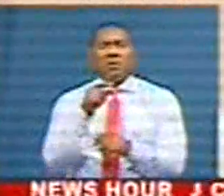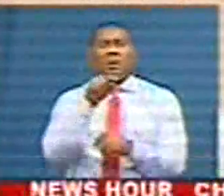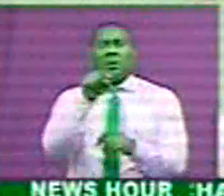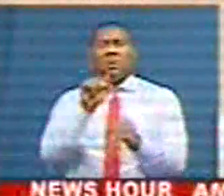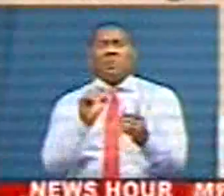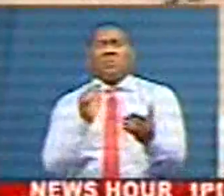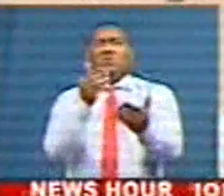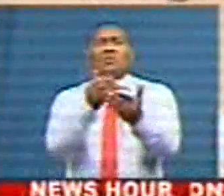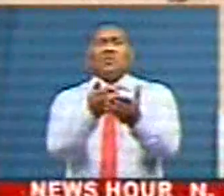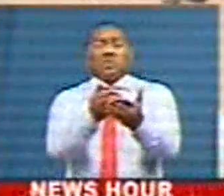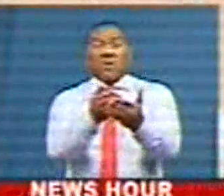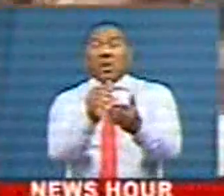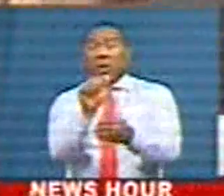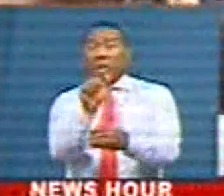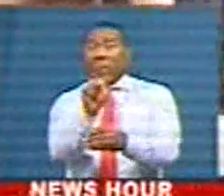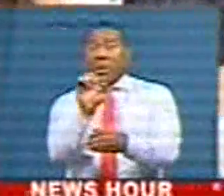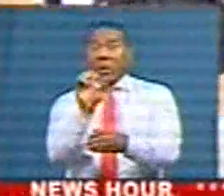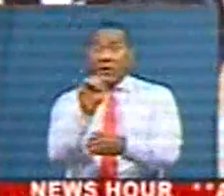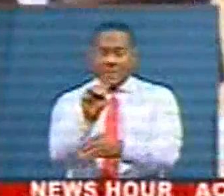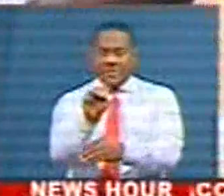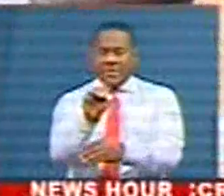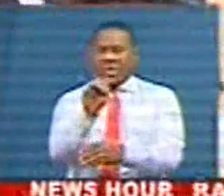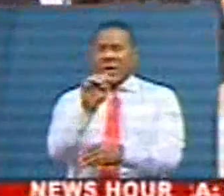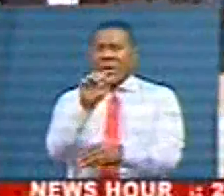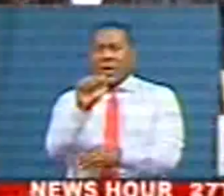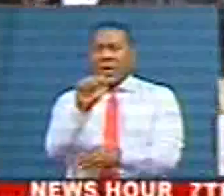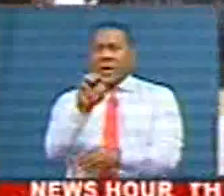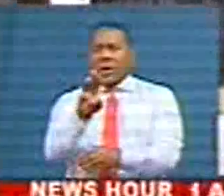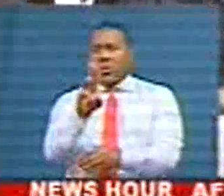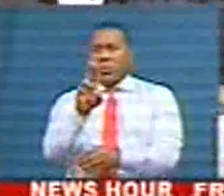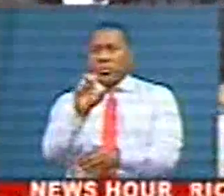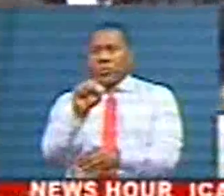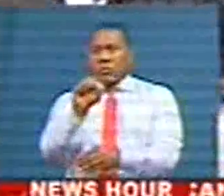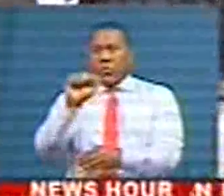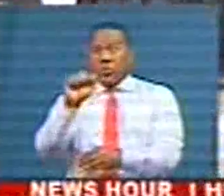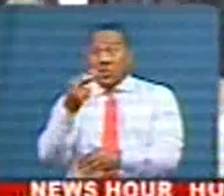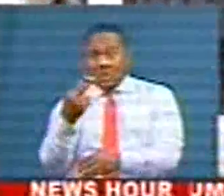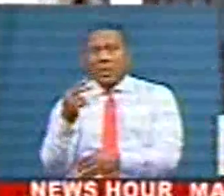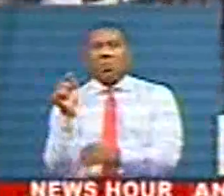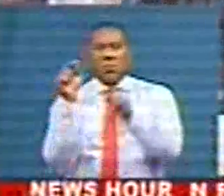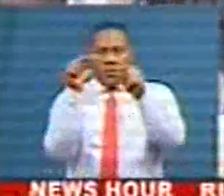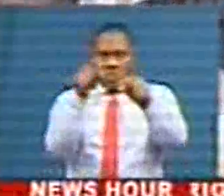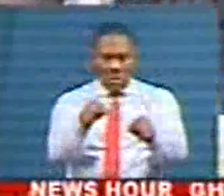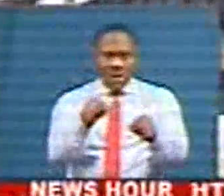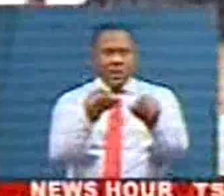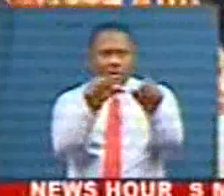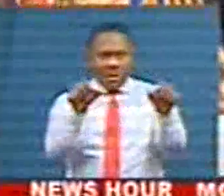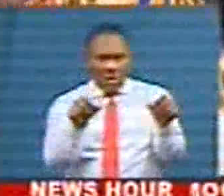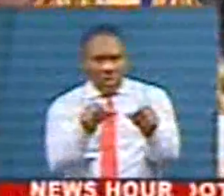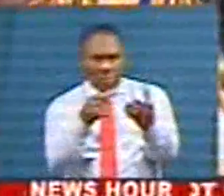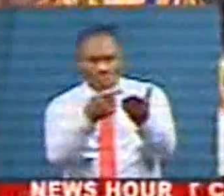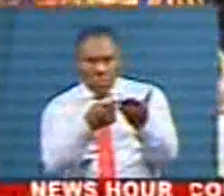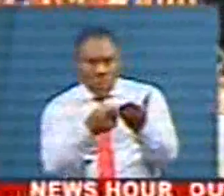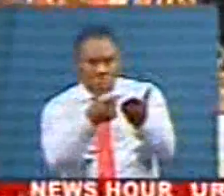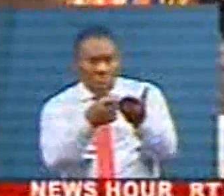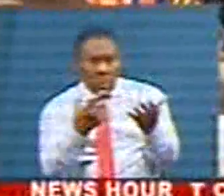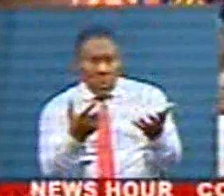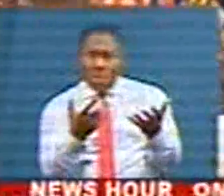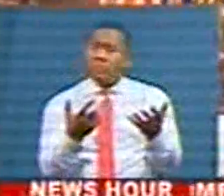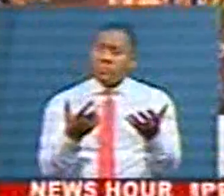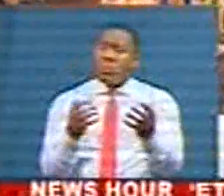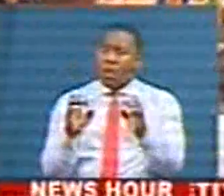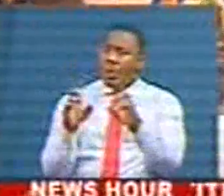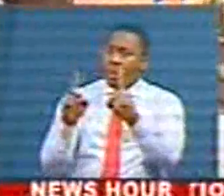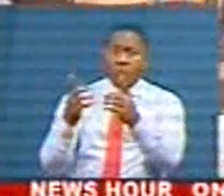Akyem Awisa to discuss how to assist the local community to develop. Discussions centered on improving access to quality